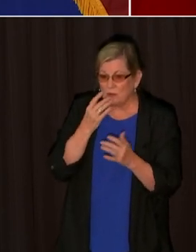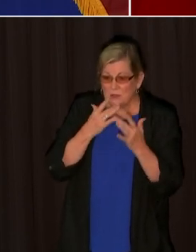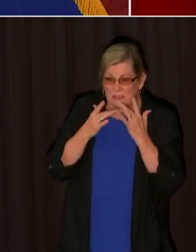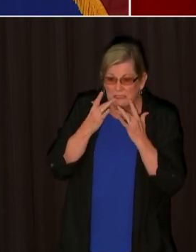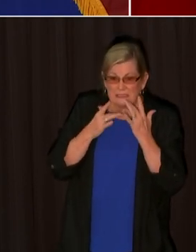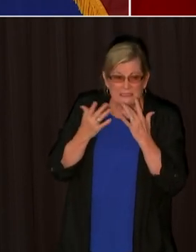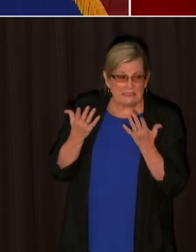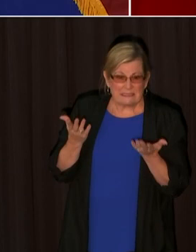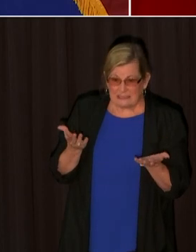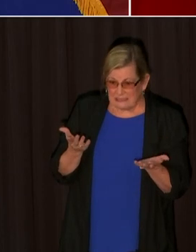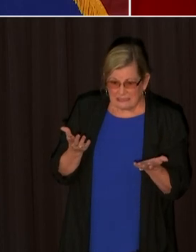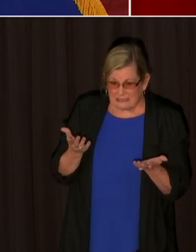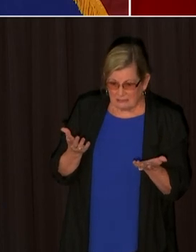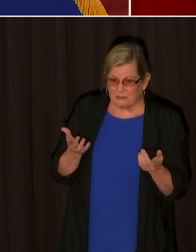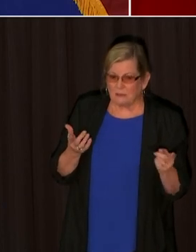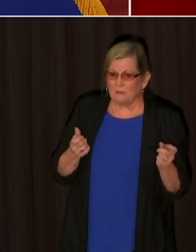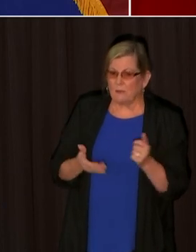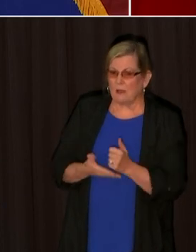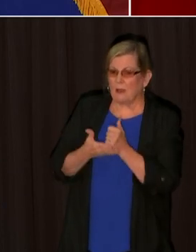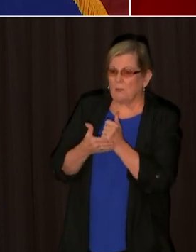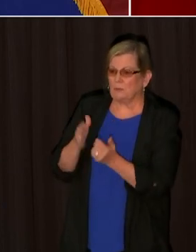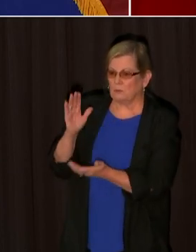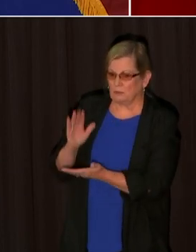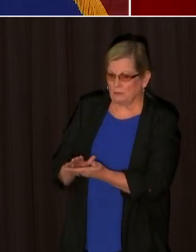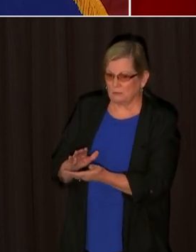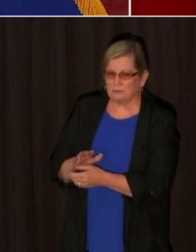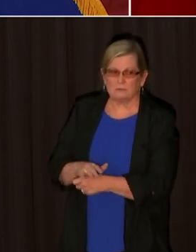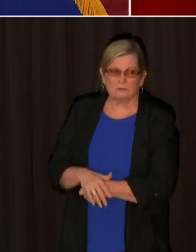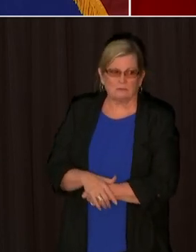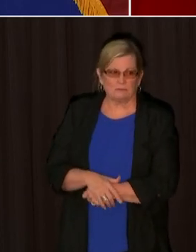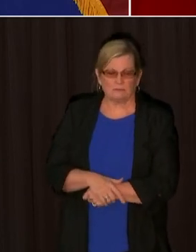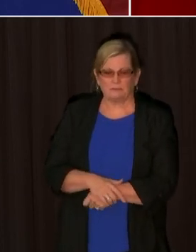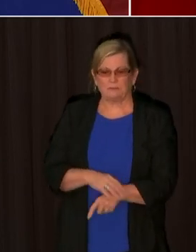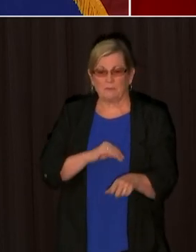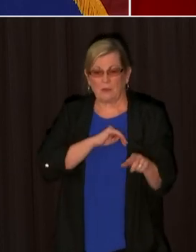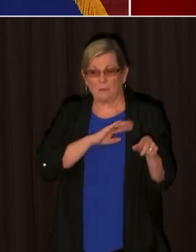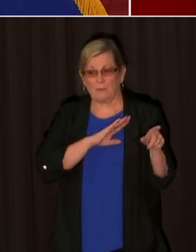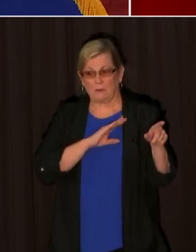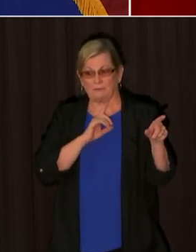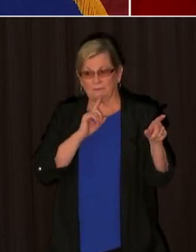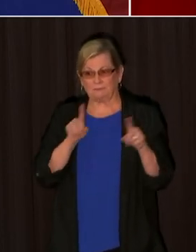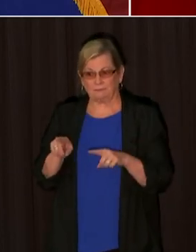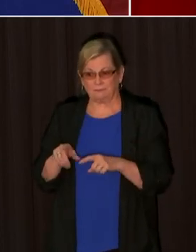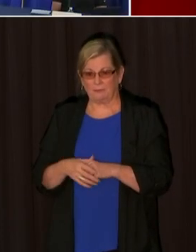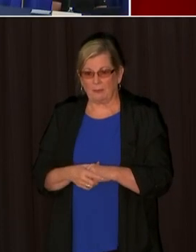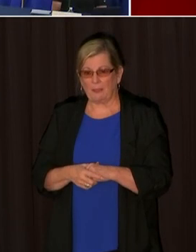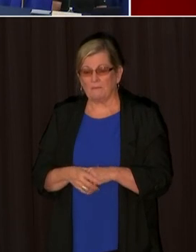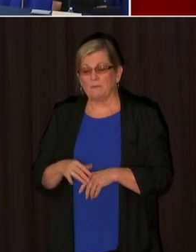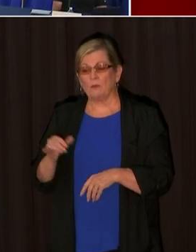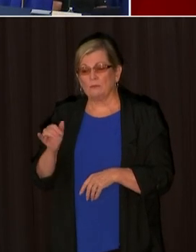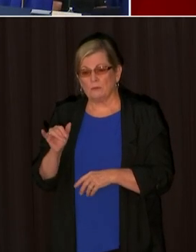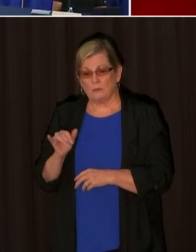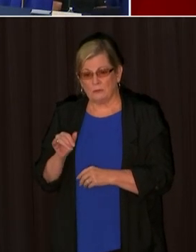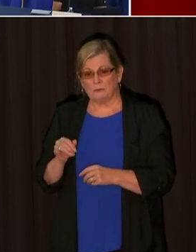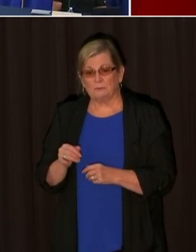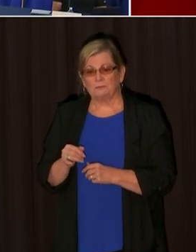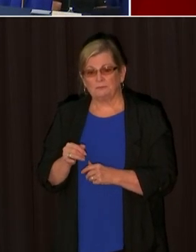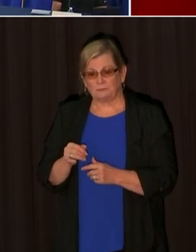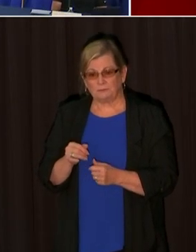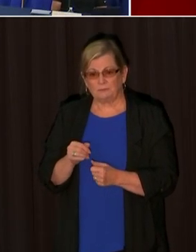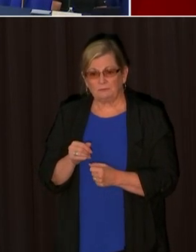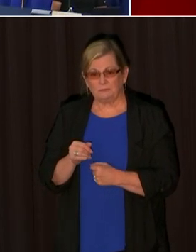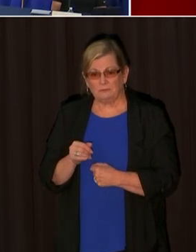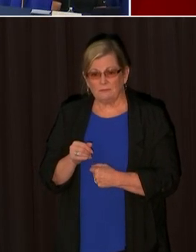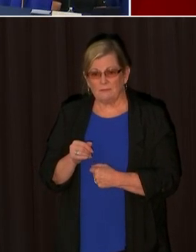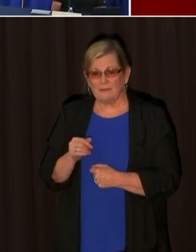helping to reduce that. And let me just say this is that in like a year's